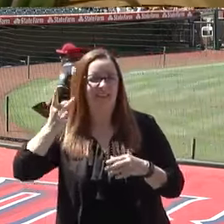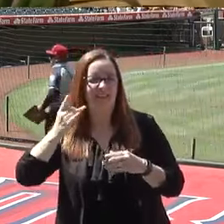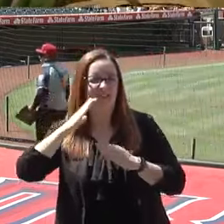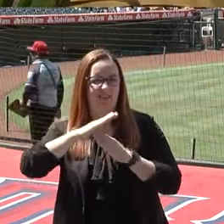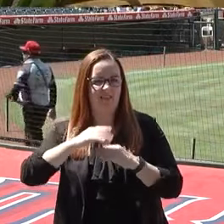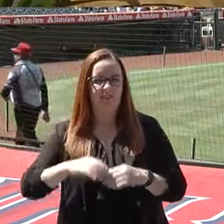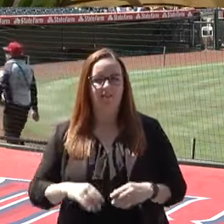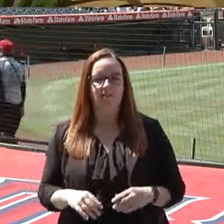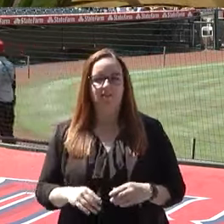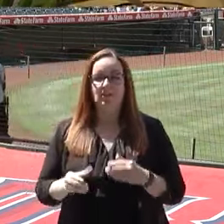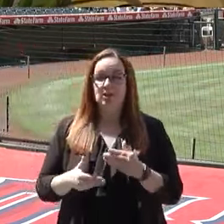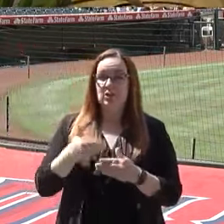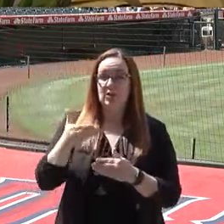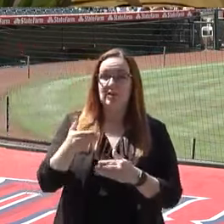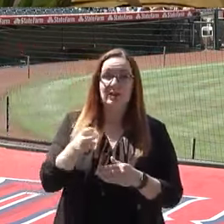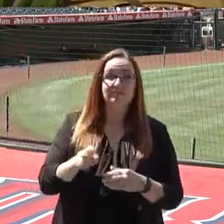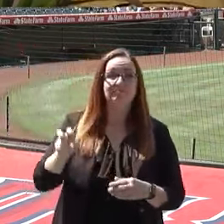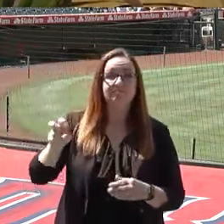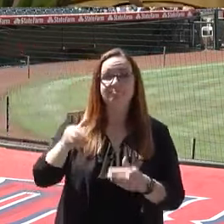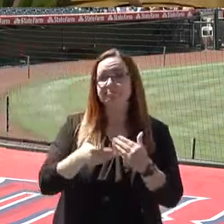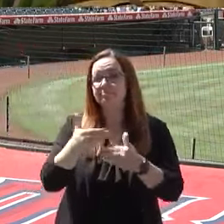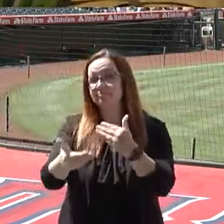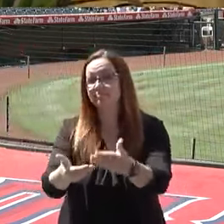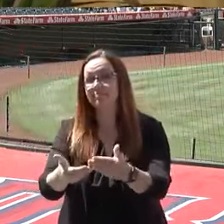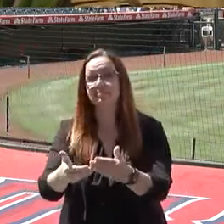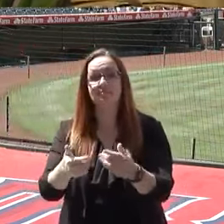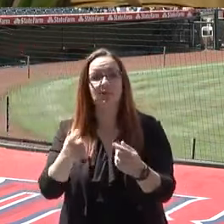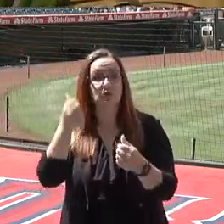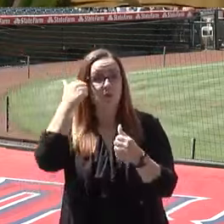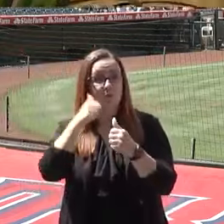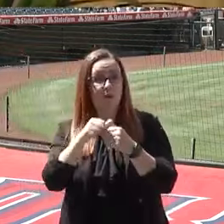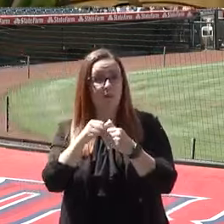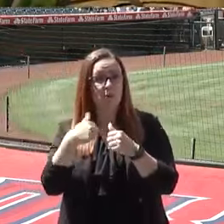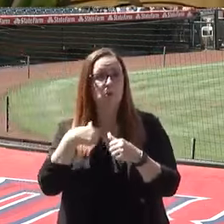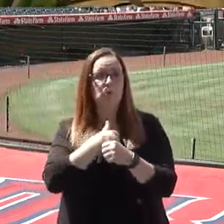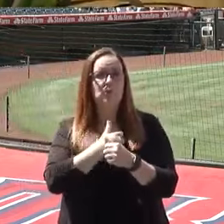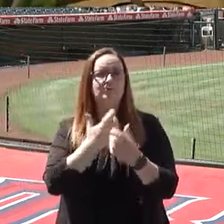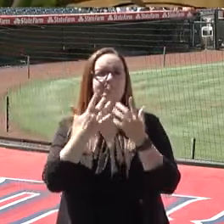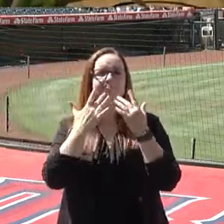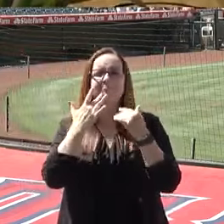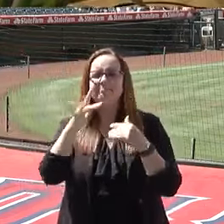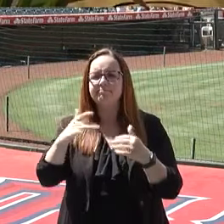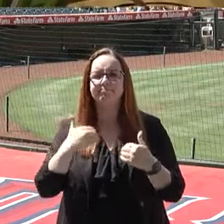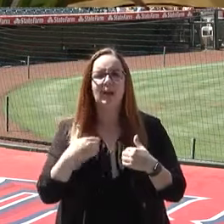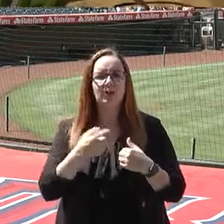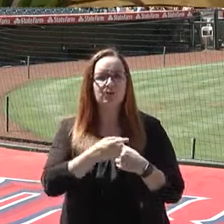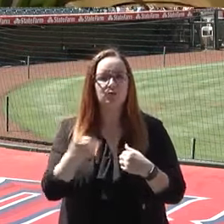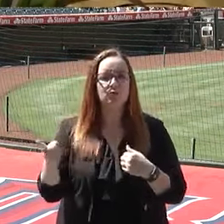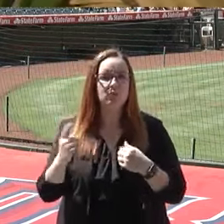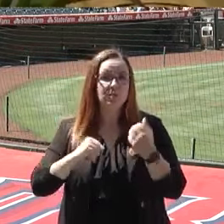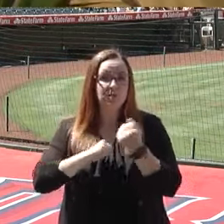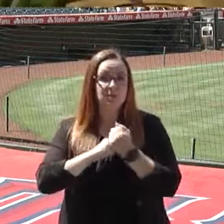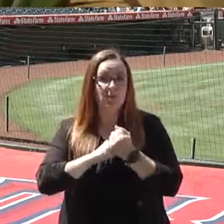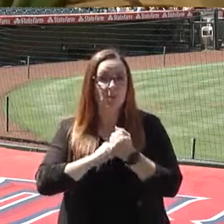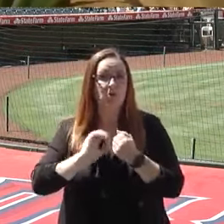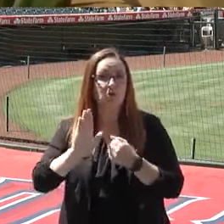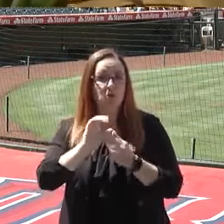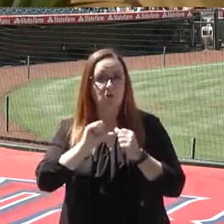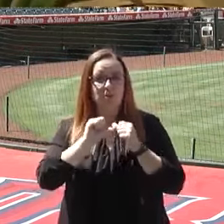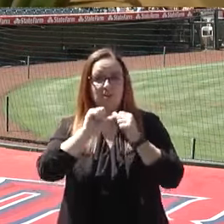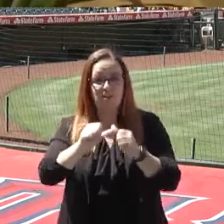next adventures, remember we're grateful to all of you for supporting the continuous improvement of